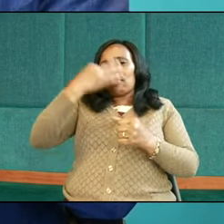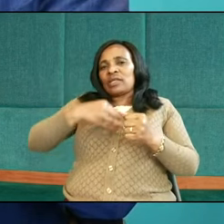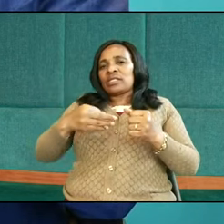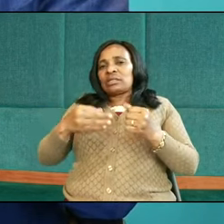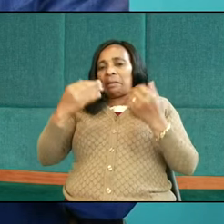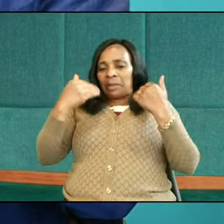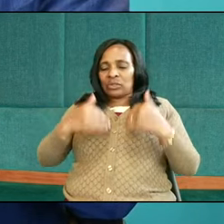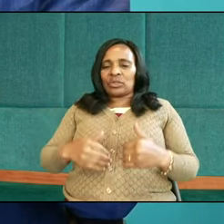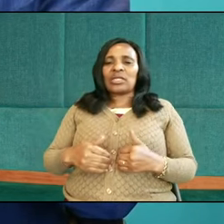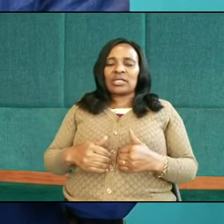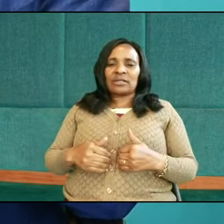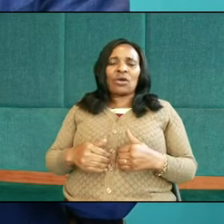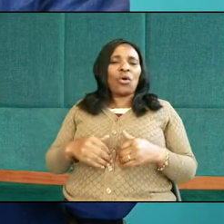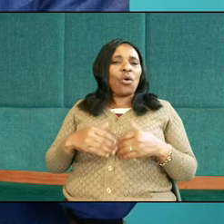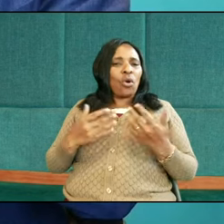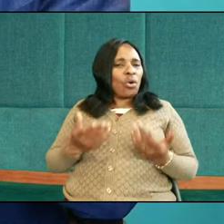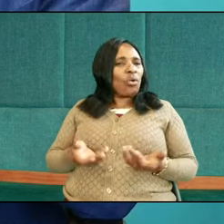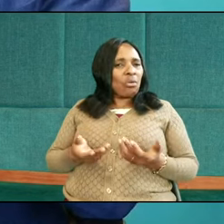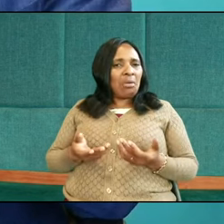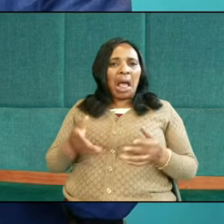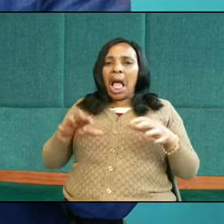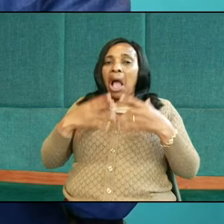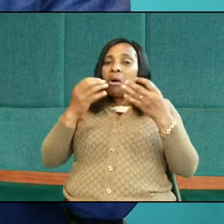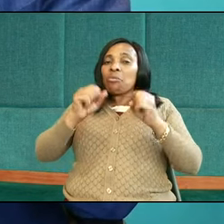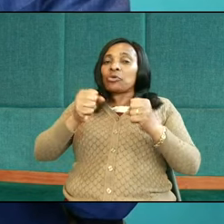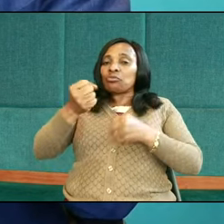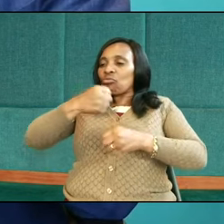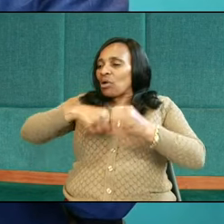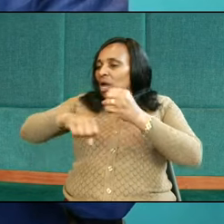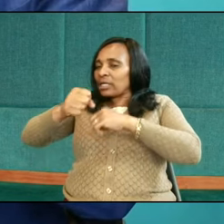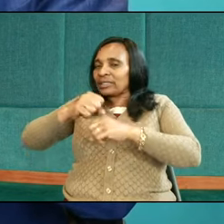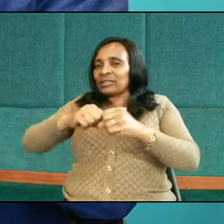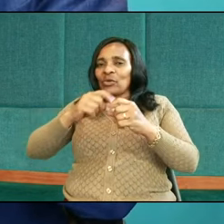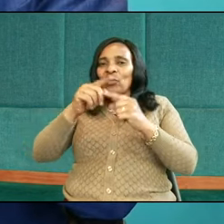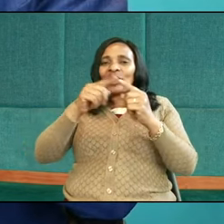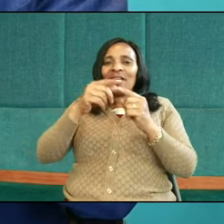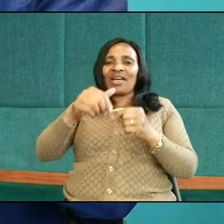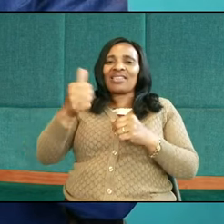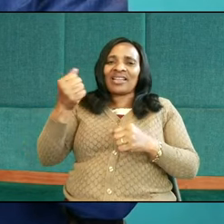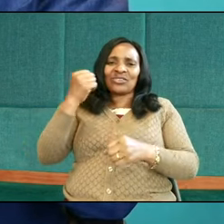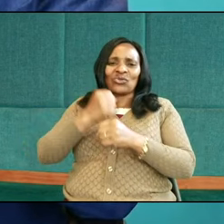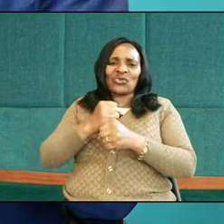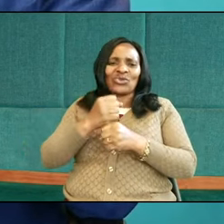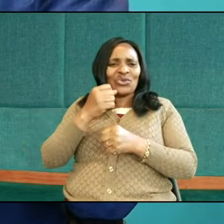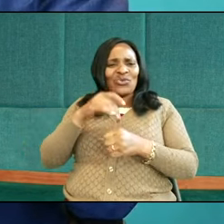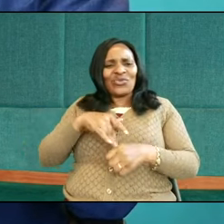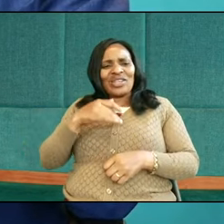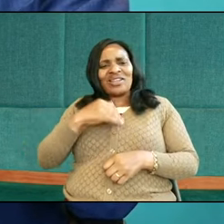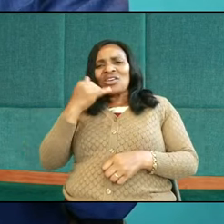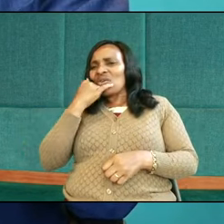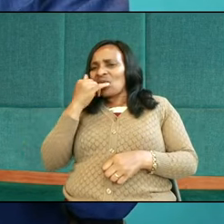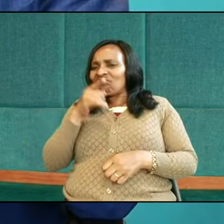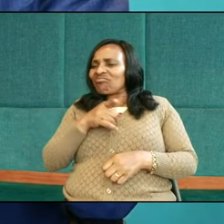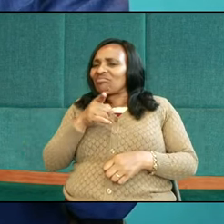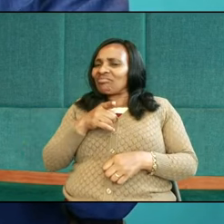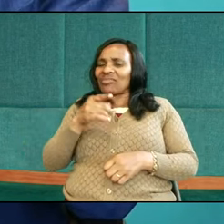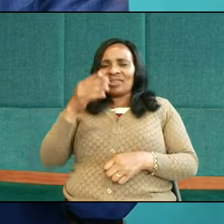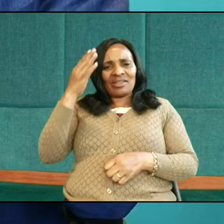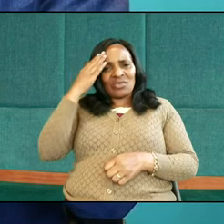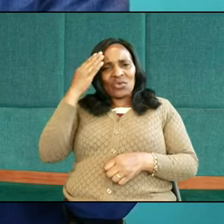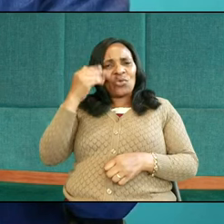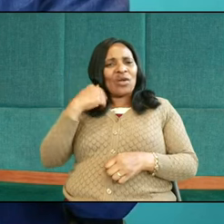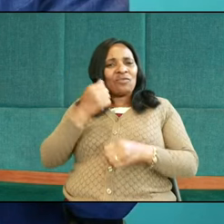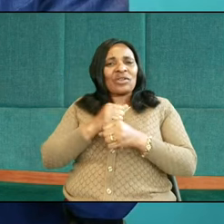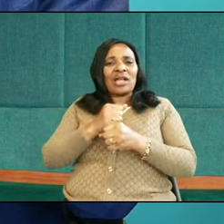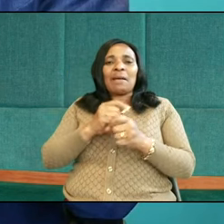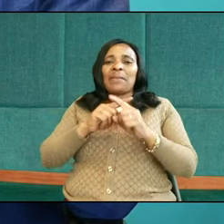personally? Or, you know, how would you react when others do things that you believe that are wrong? I know that we've already done that. Maybe